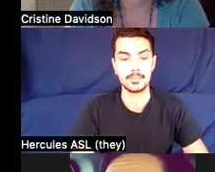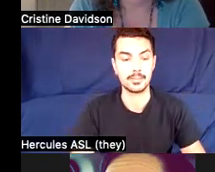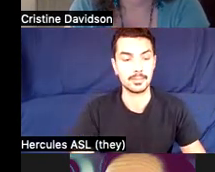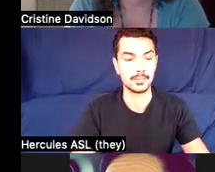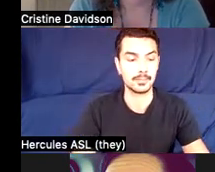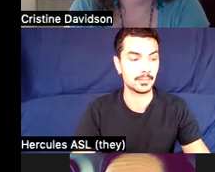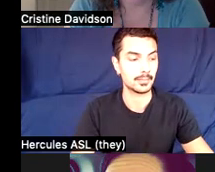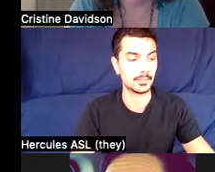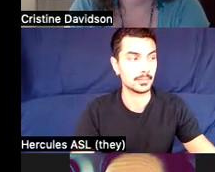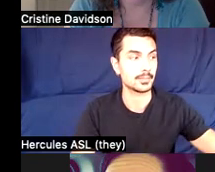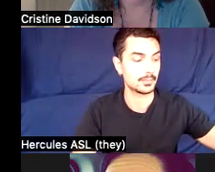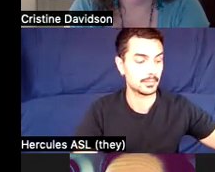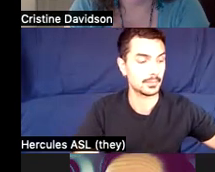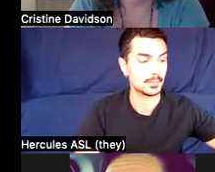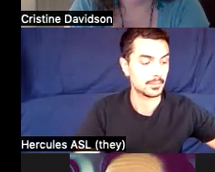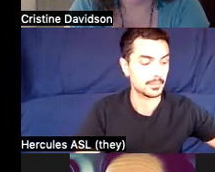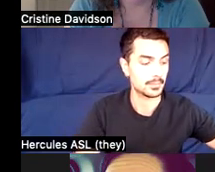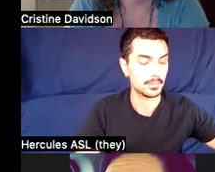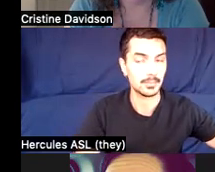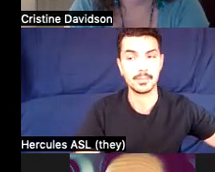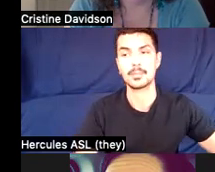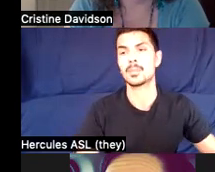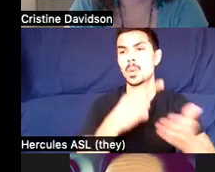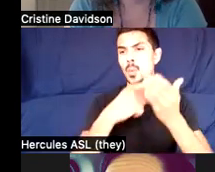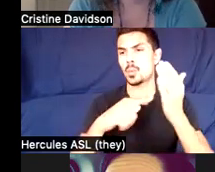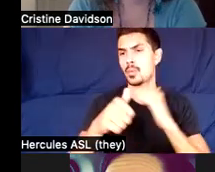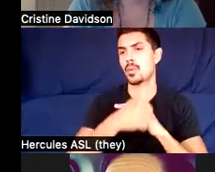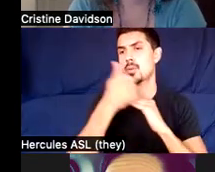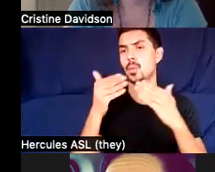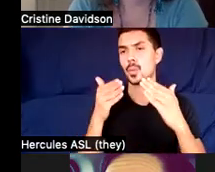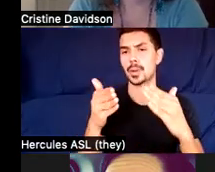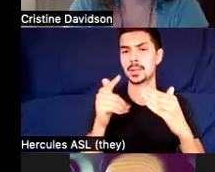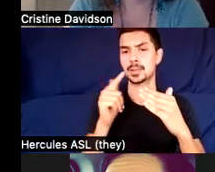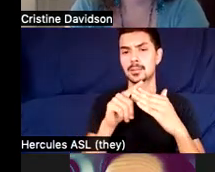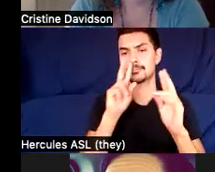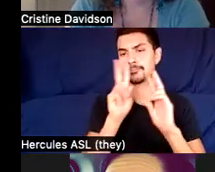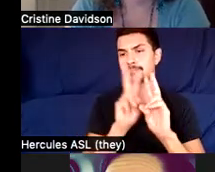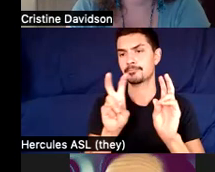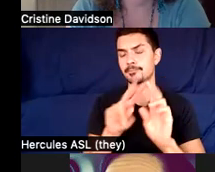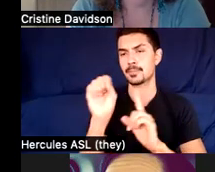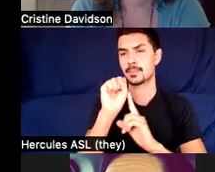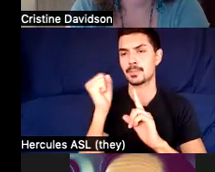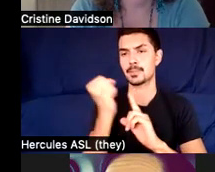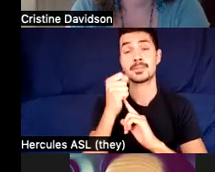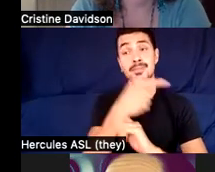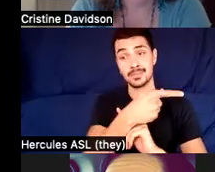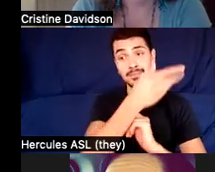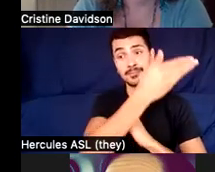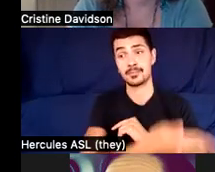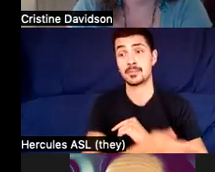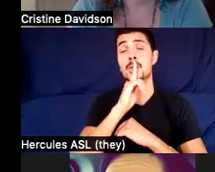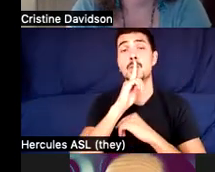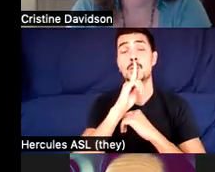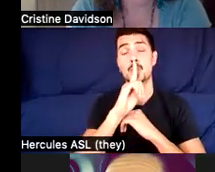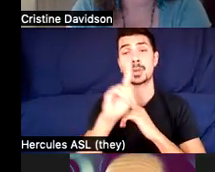What are some other ways that we can analyze this situation? So these are real scenarios that